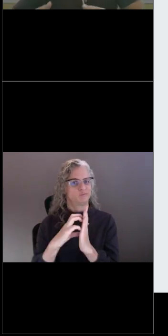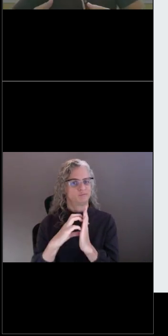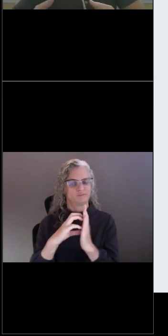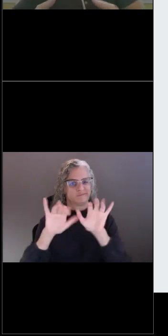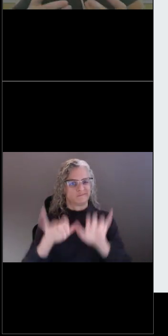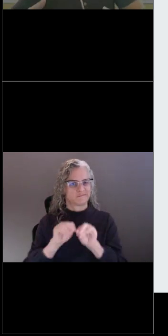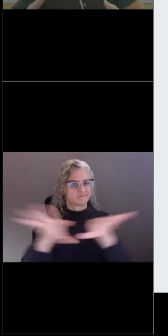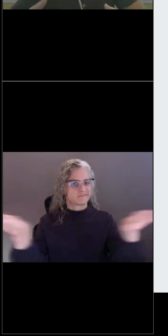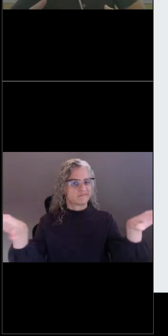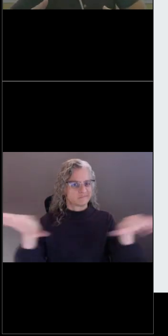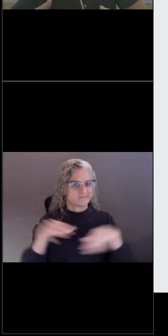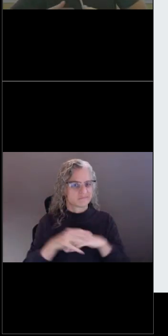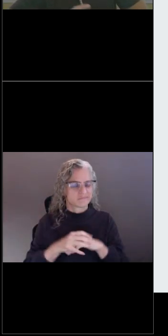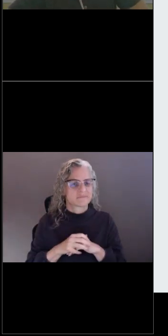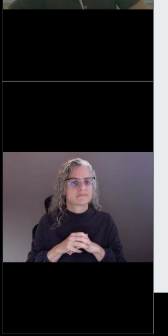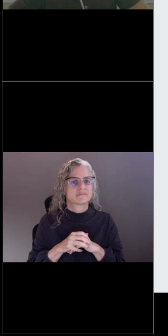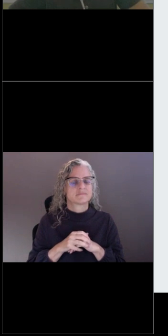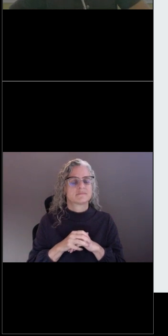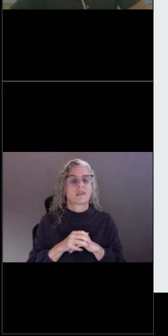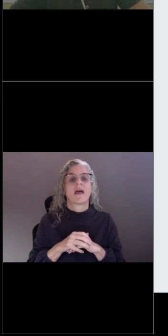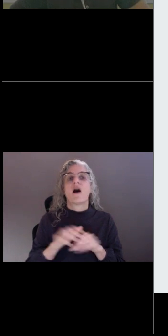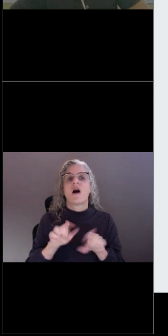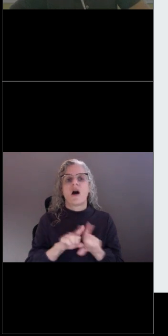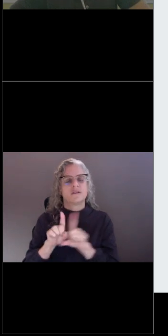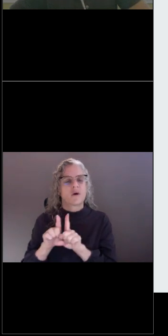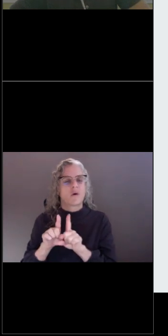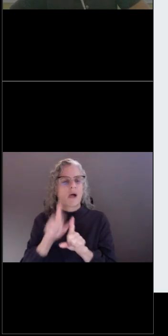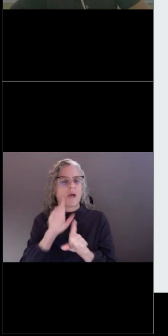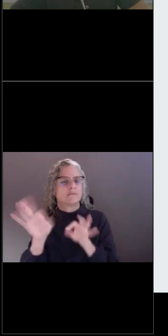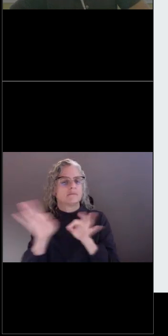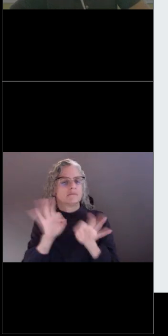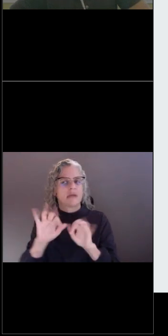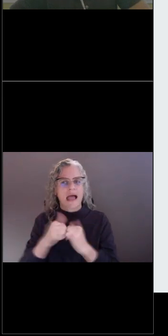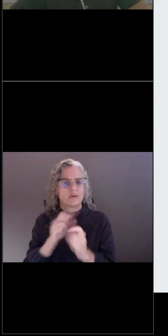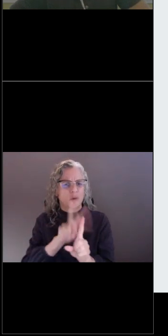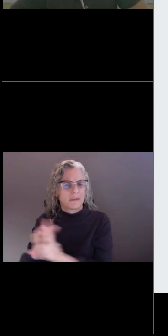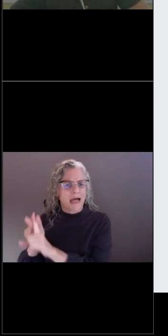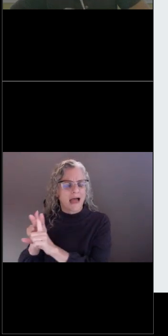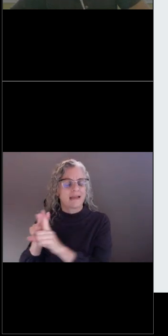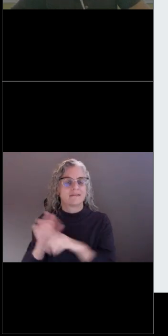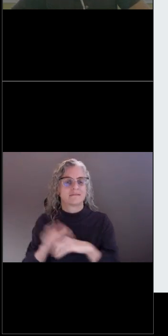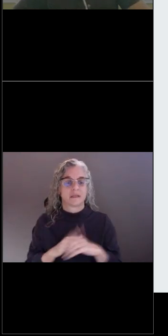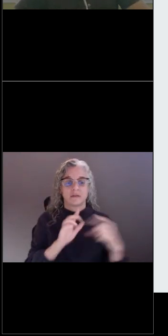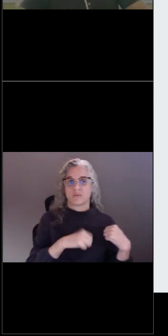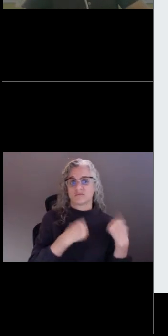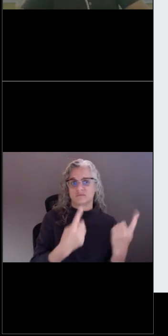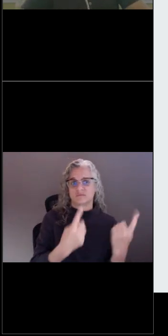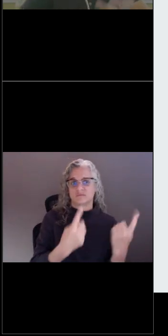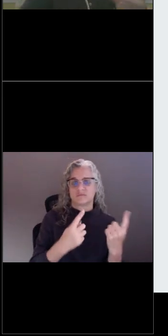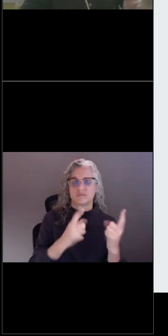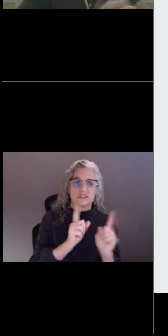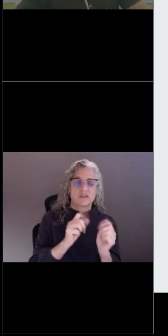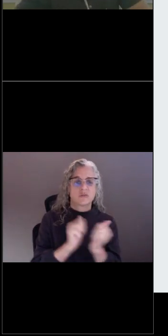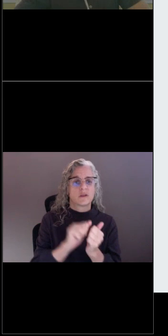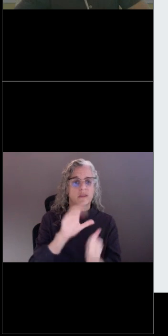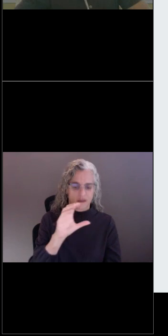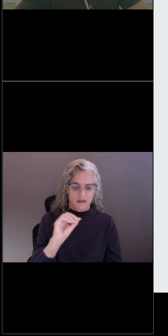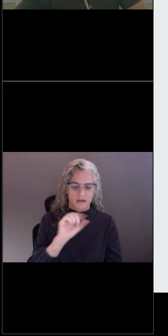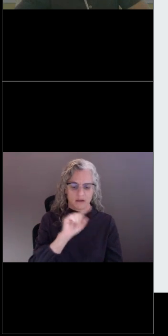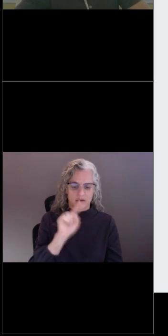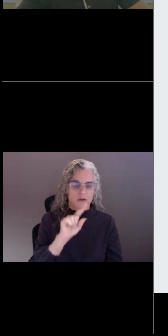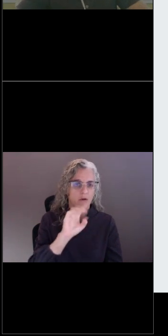with more practical guidelines, right, based on discussions that we had in COZIL, as well as just my